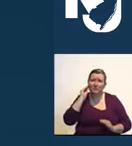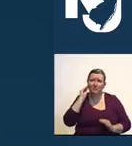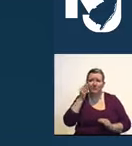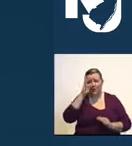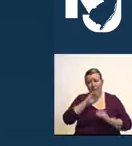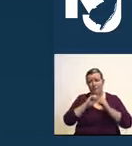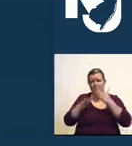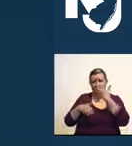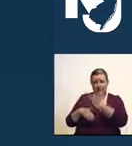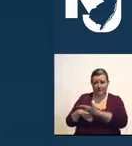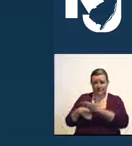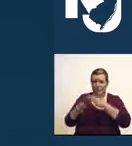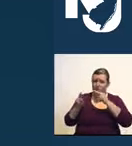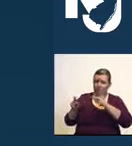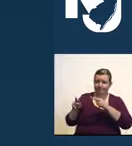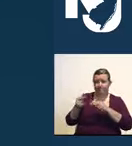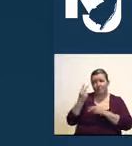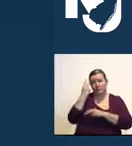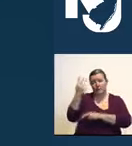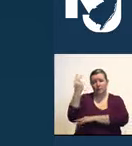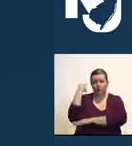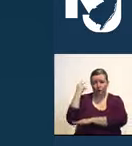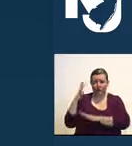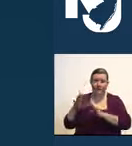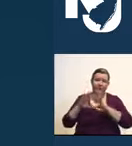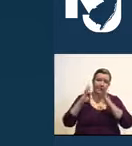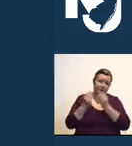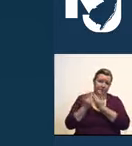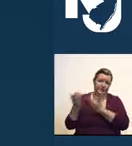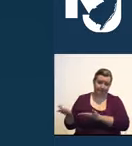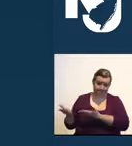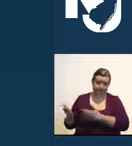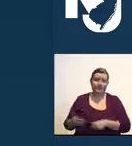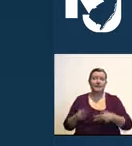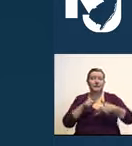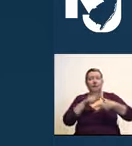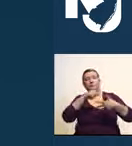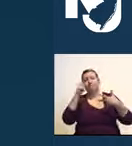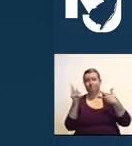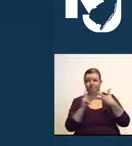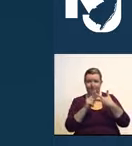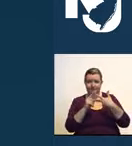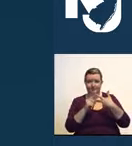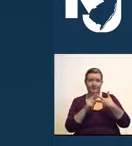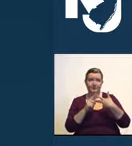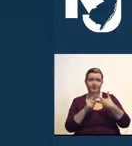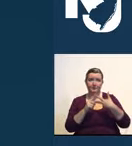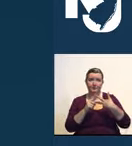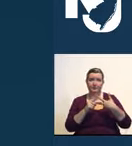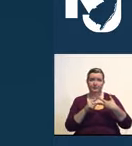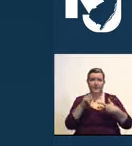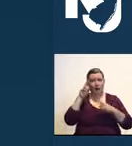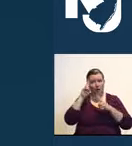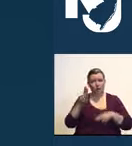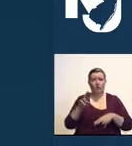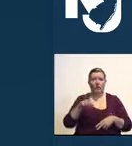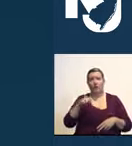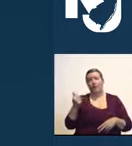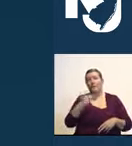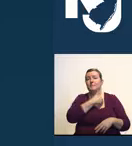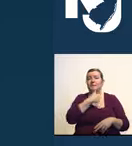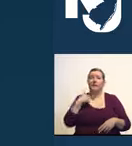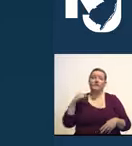watch over his memory and his family he leaves behind. Next up, we honor another member of our